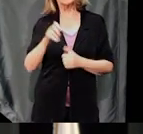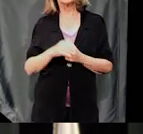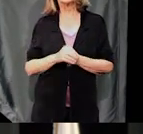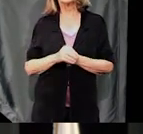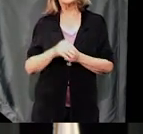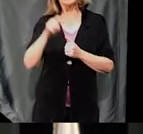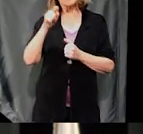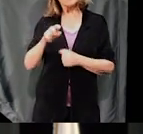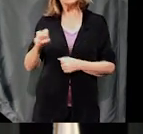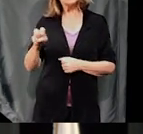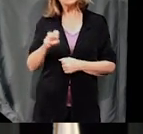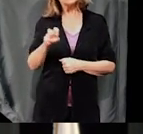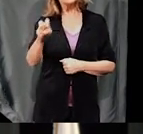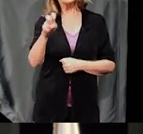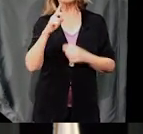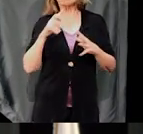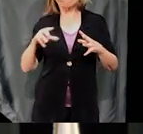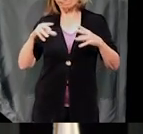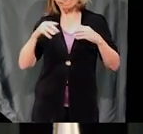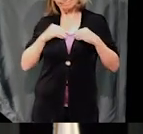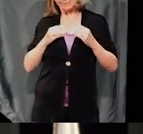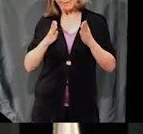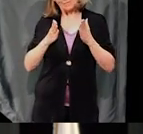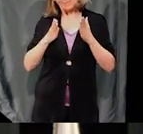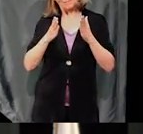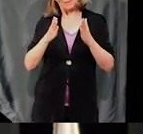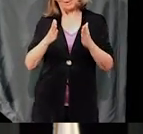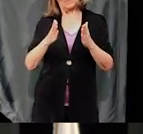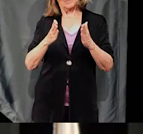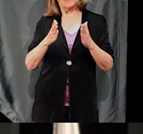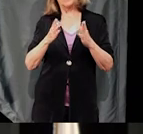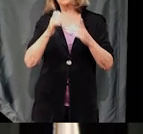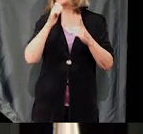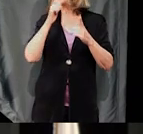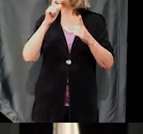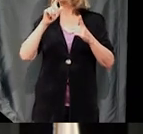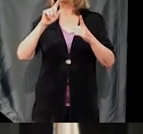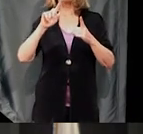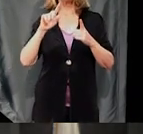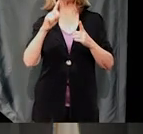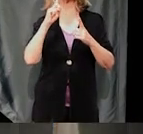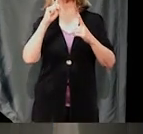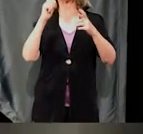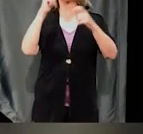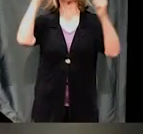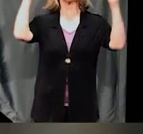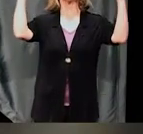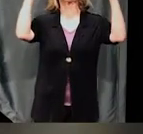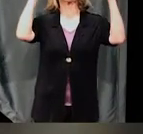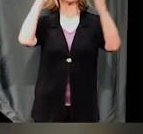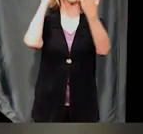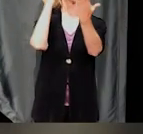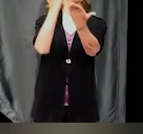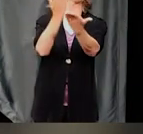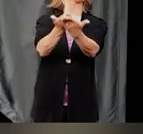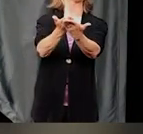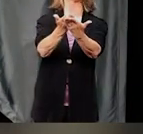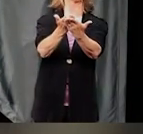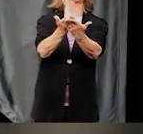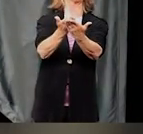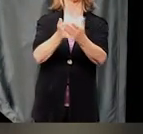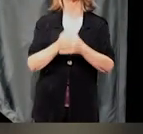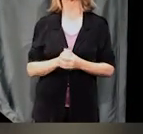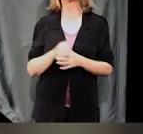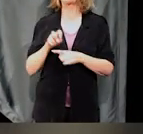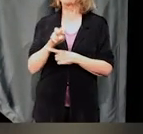journey, you need to embrace the paths that make up the journey, not just celebrate the destination. Each of you are here today because